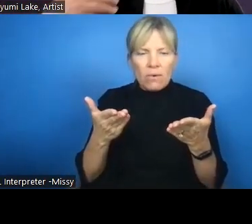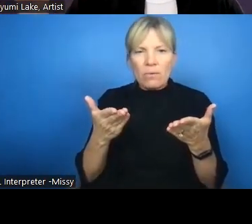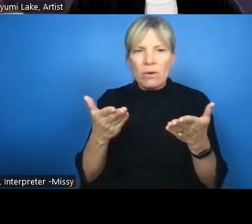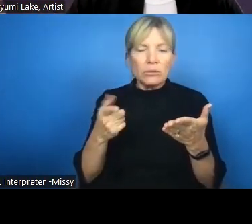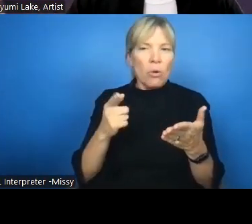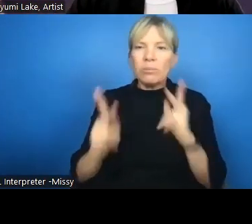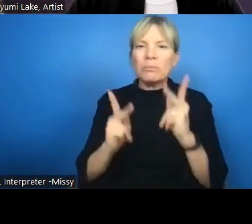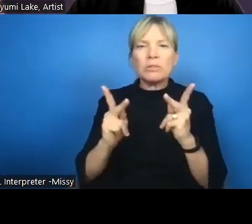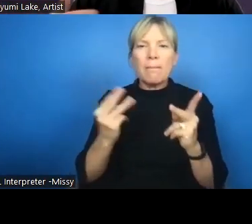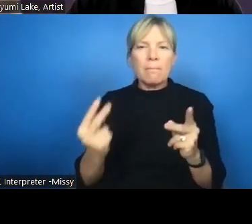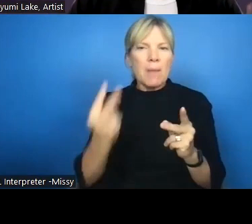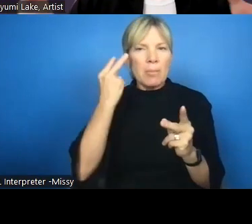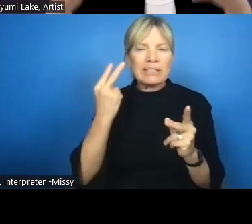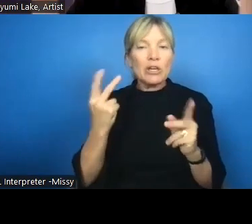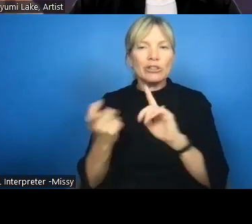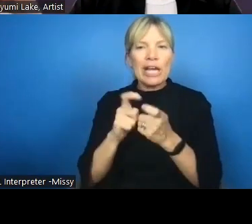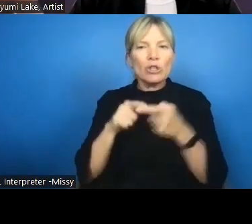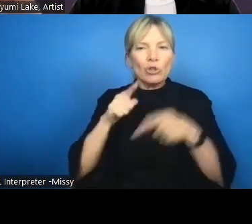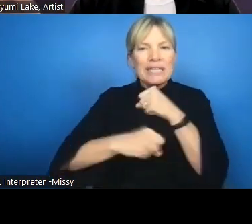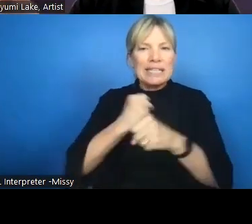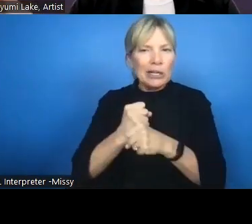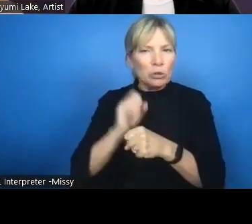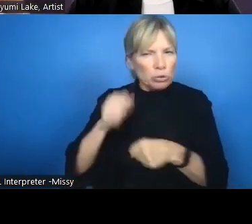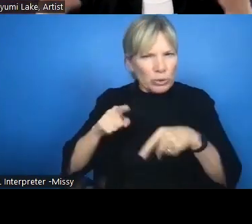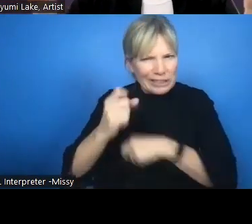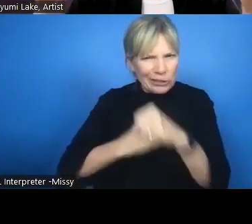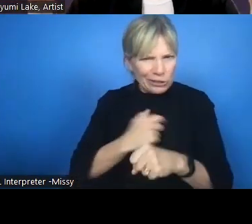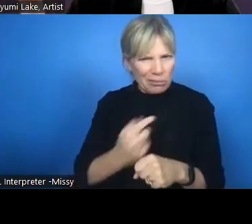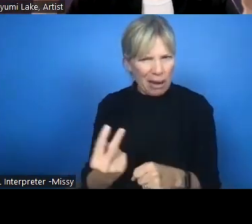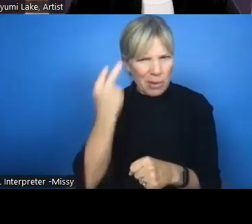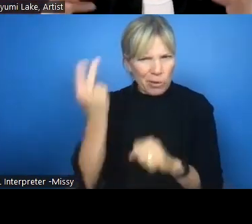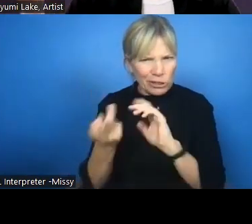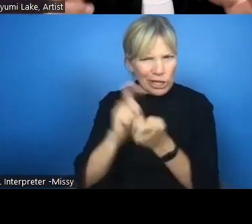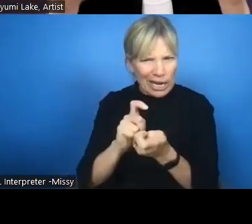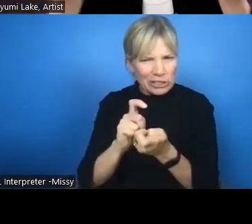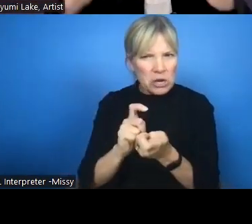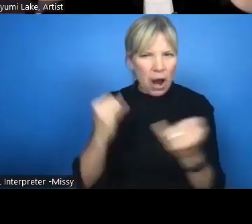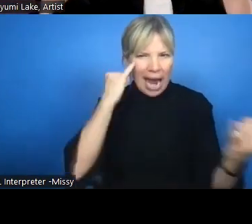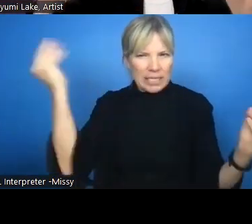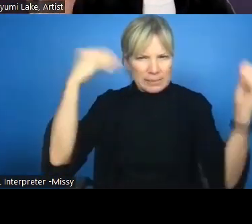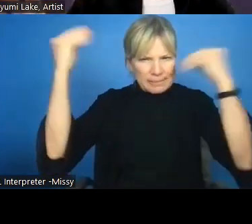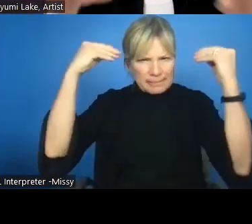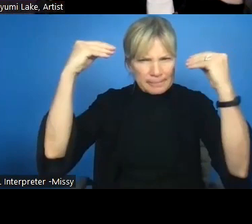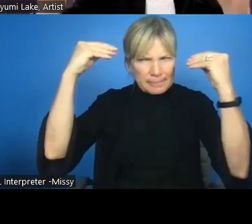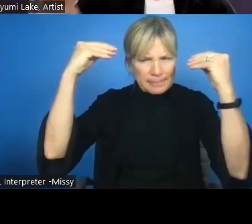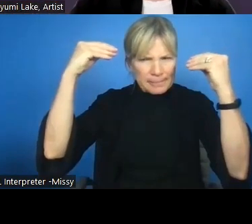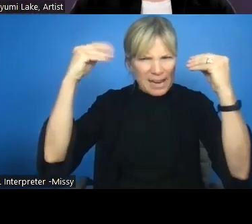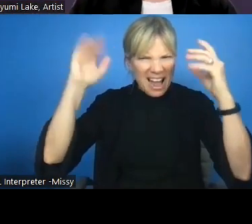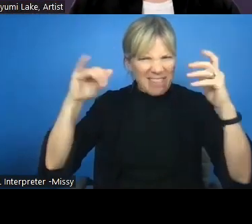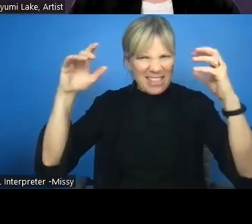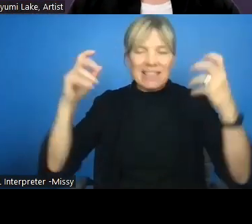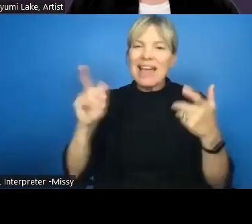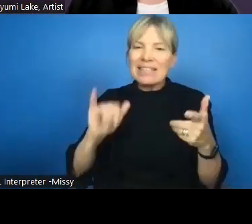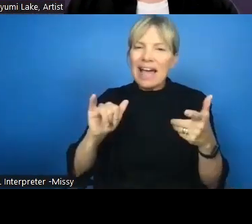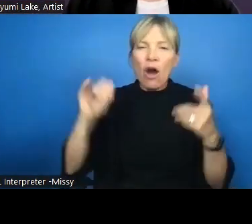memory can change over the year. So this is, putting all those ideas, and then it made this kind of floating